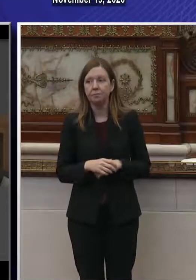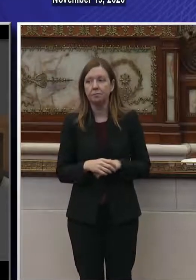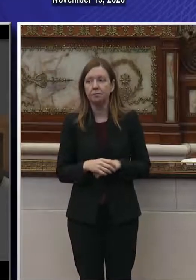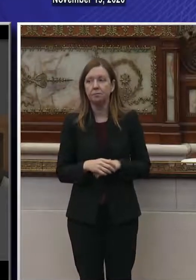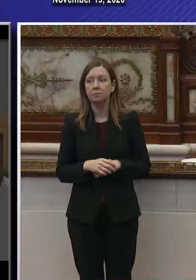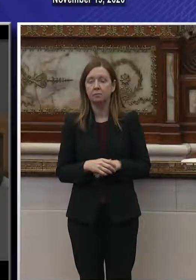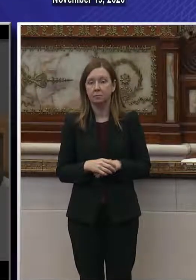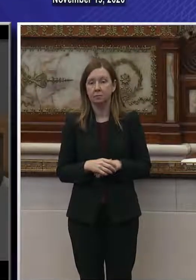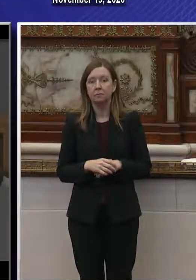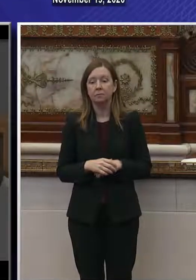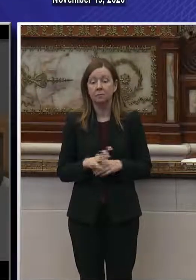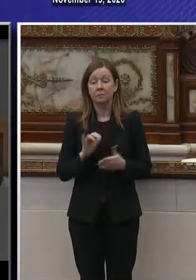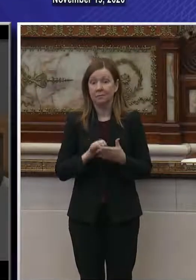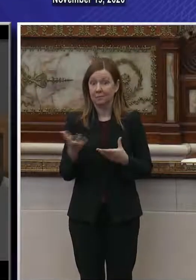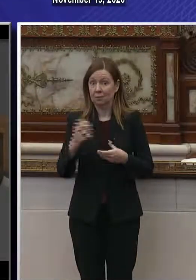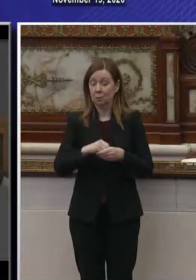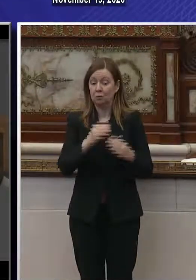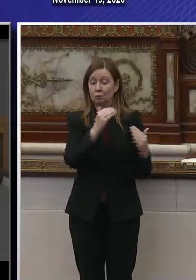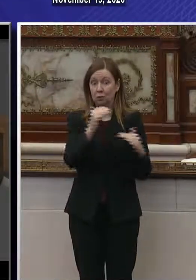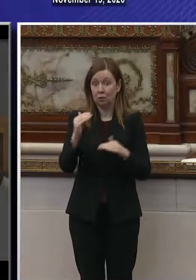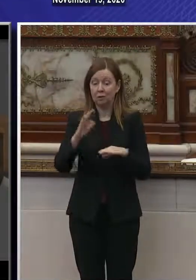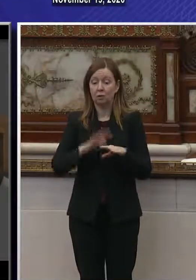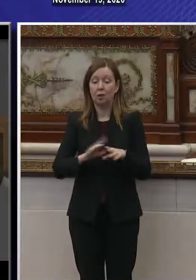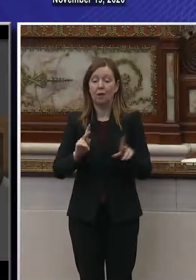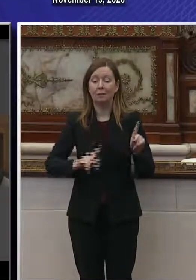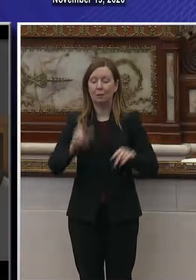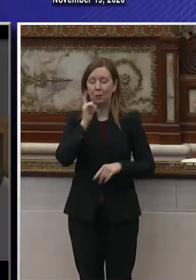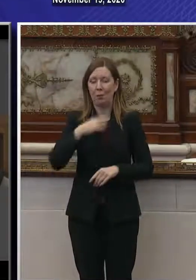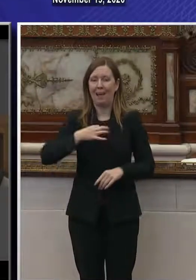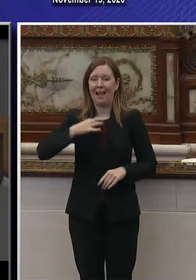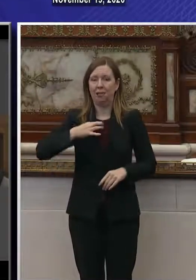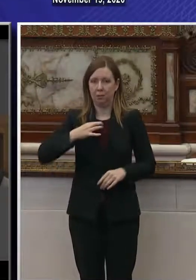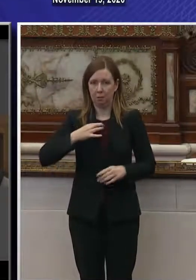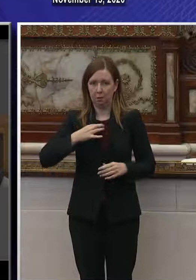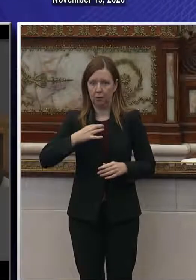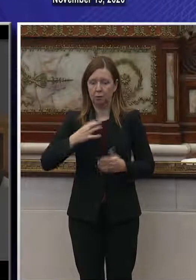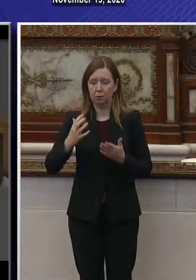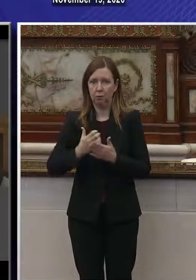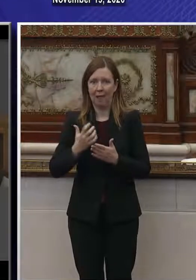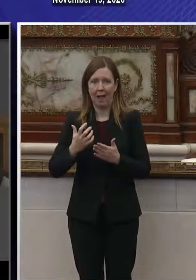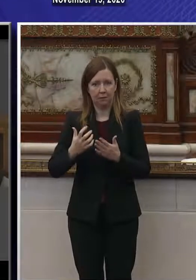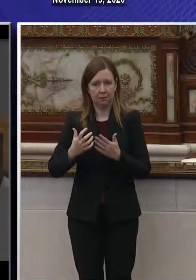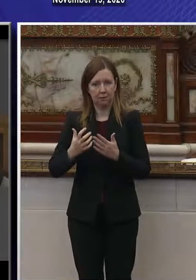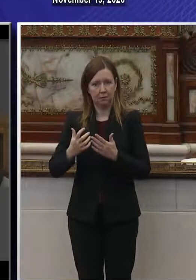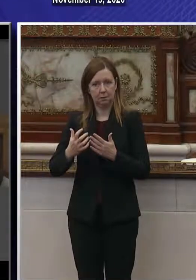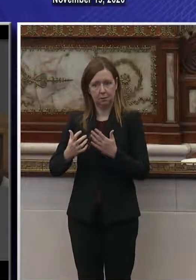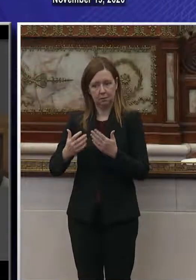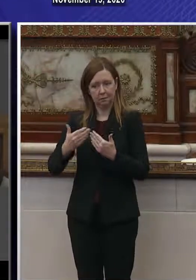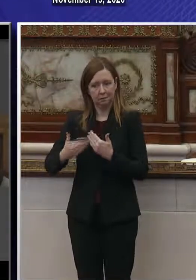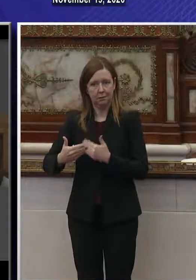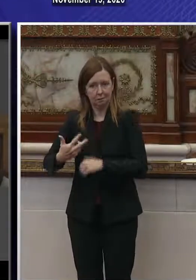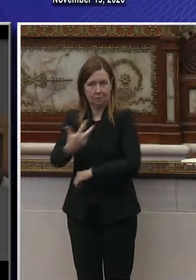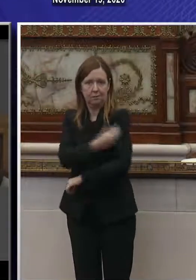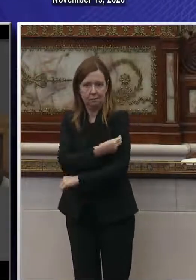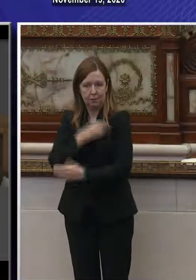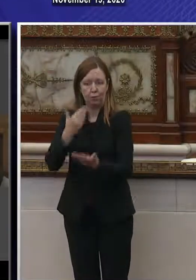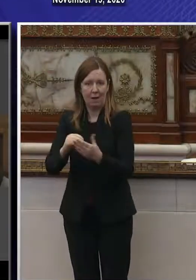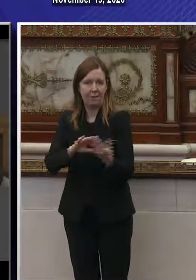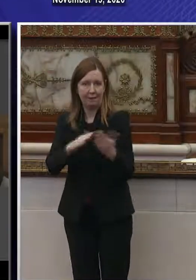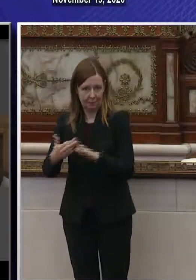is expected to include restrictions on the persons who are eligible to receive the earliest doses of vaccine arriving in this